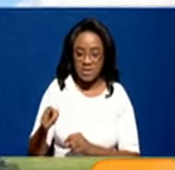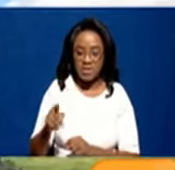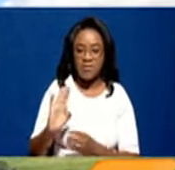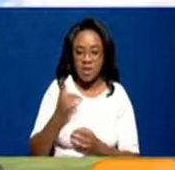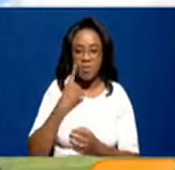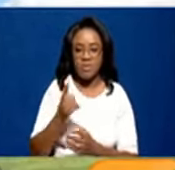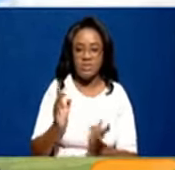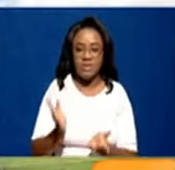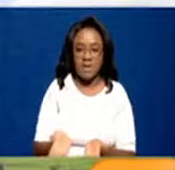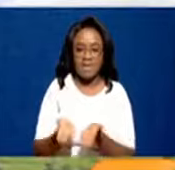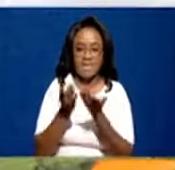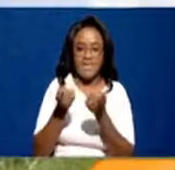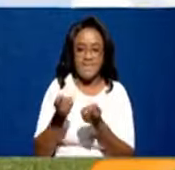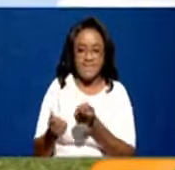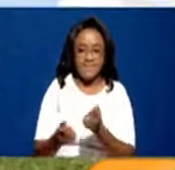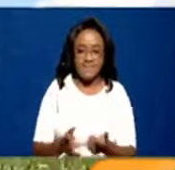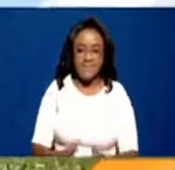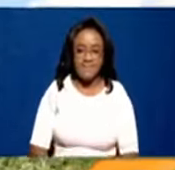some changes.